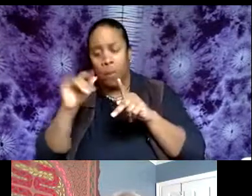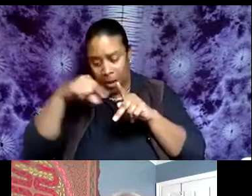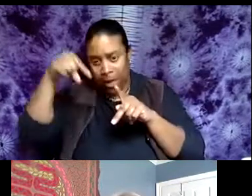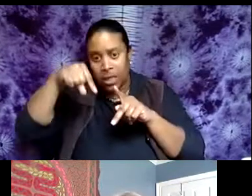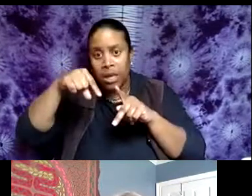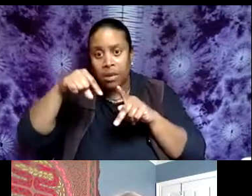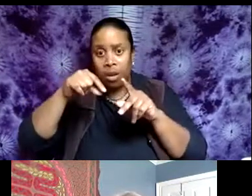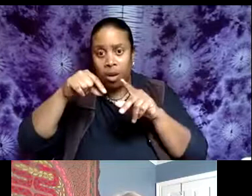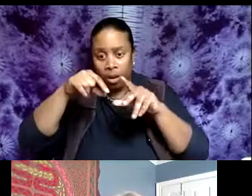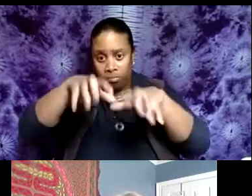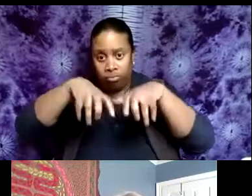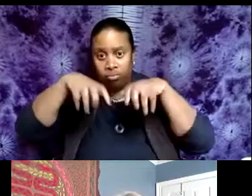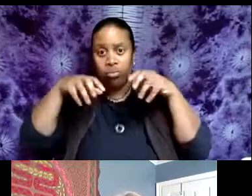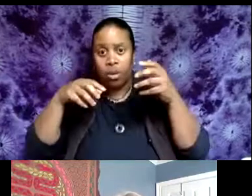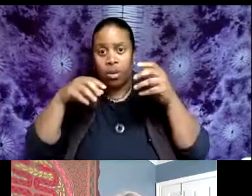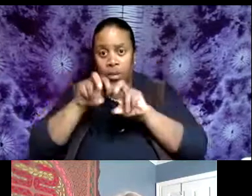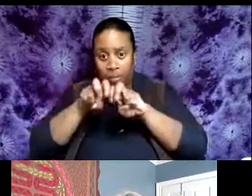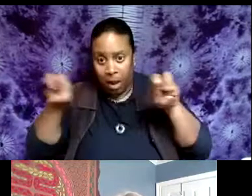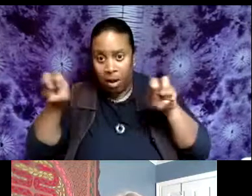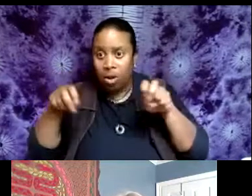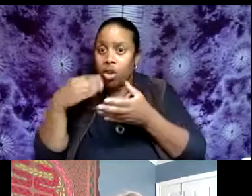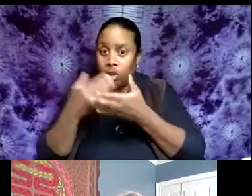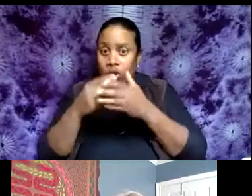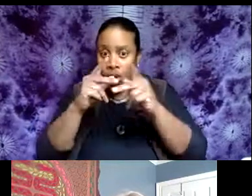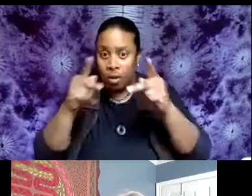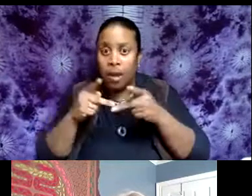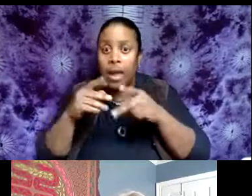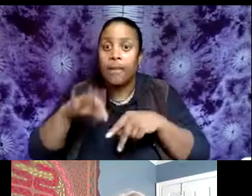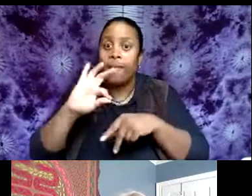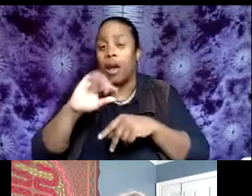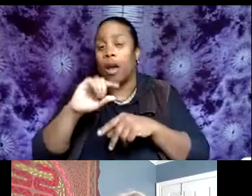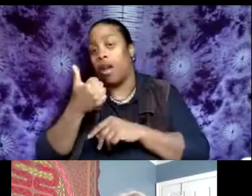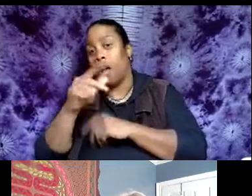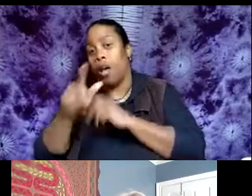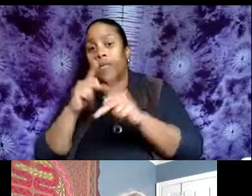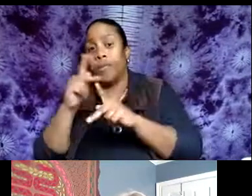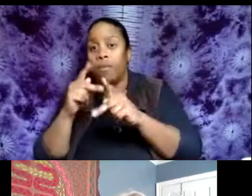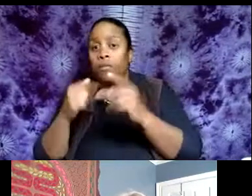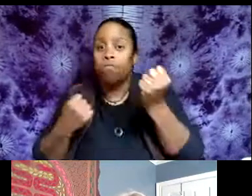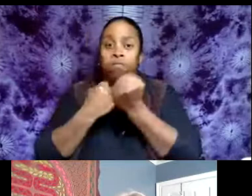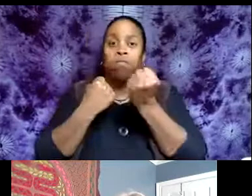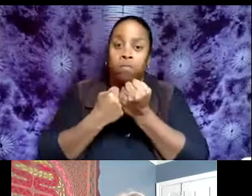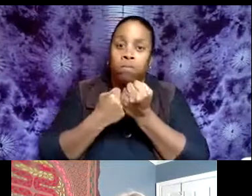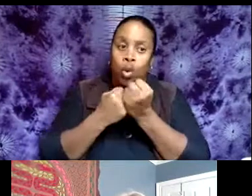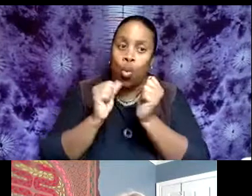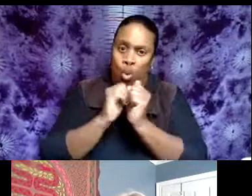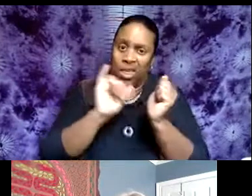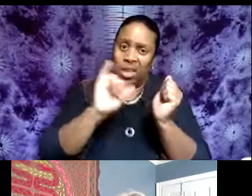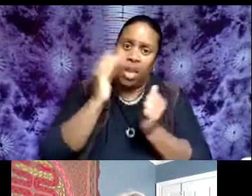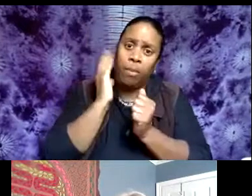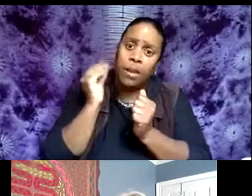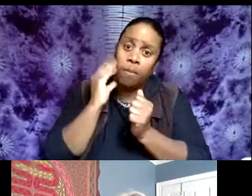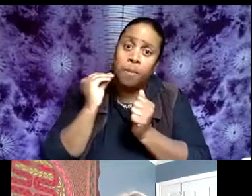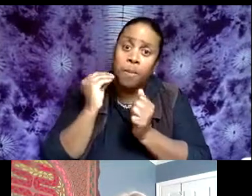to find other people that, you know, you may um, have a lot in common with, especially